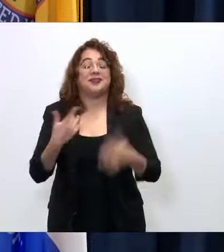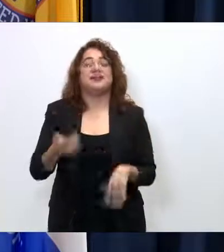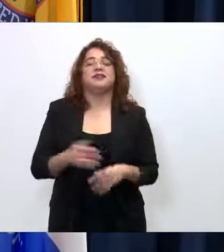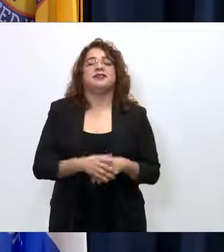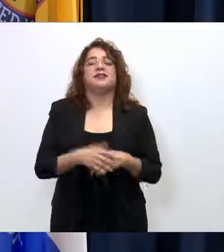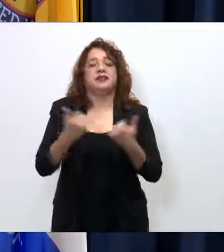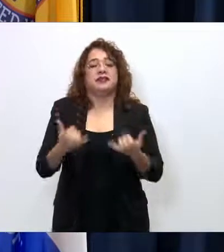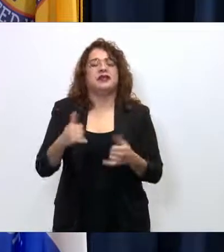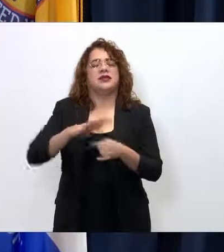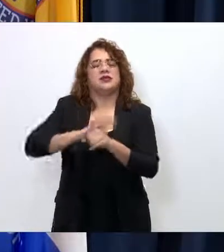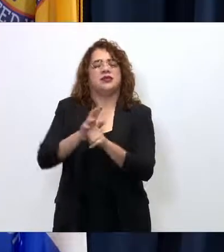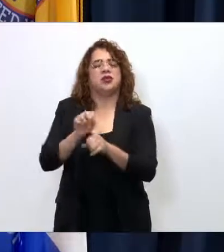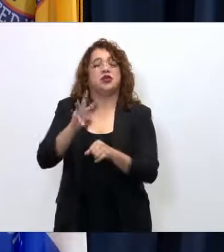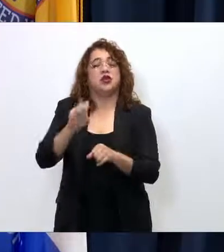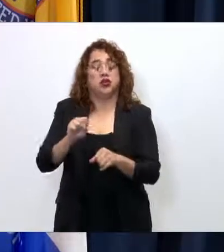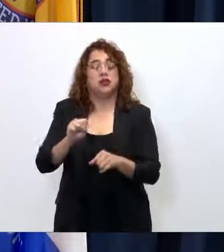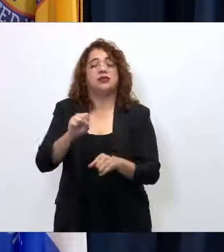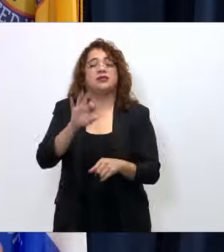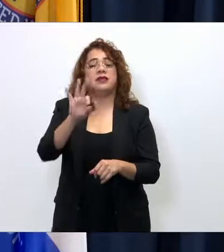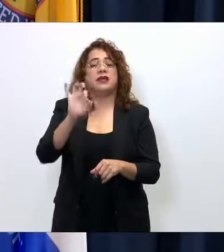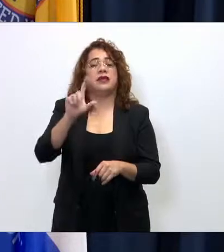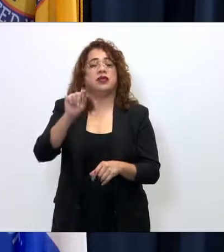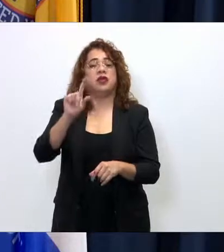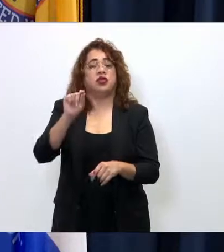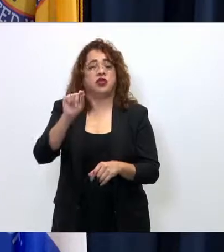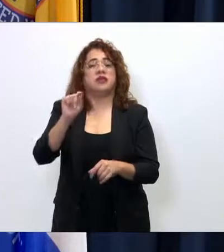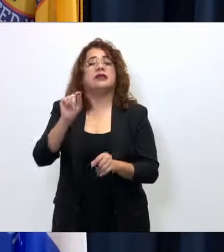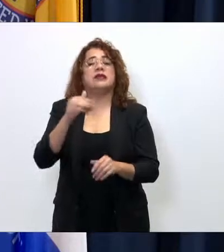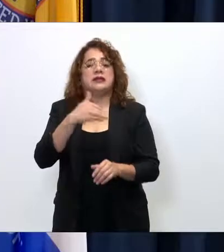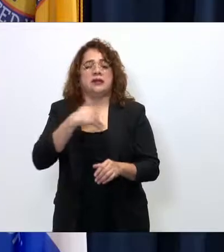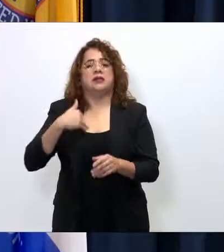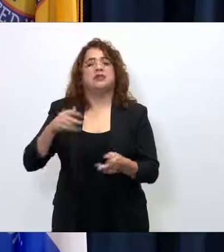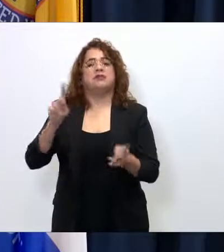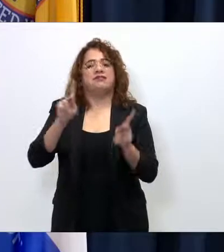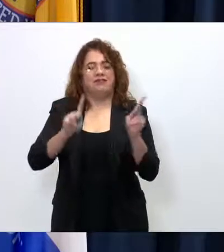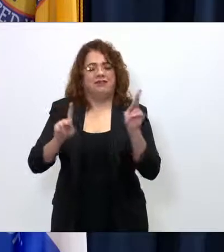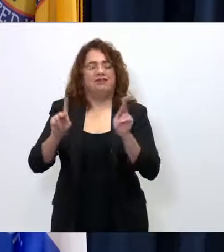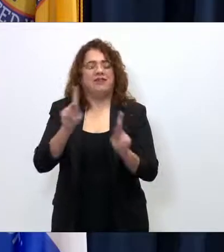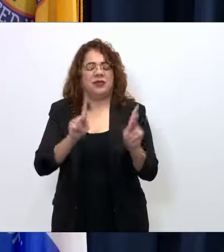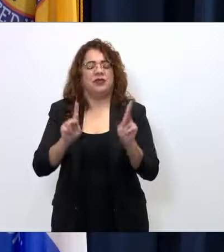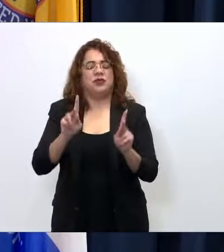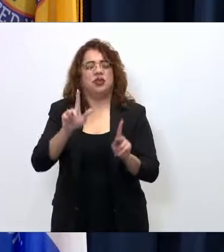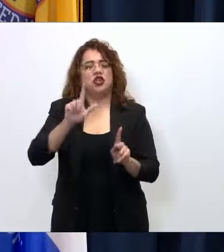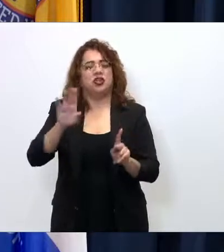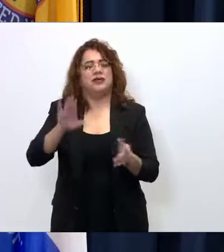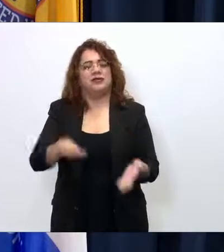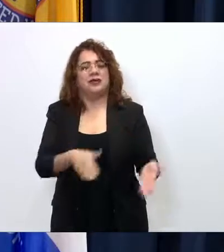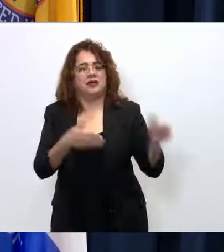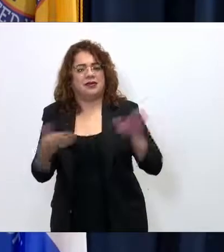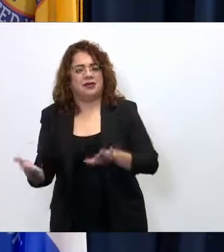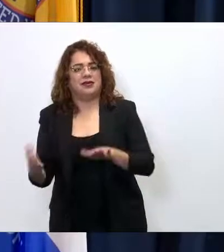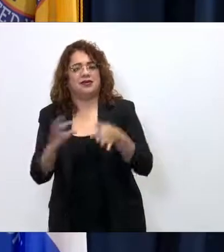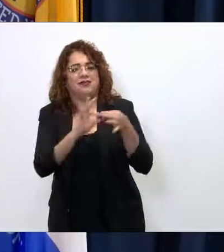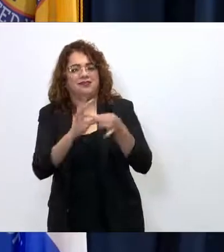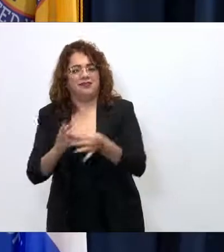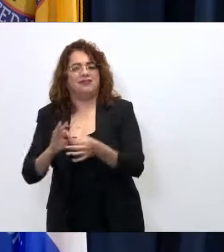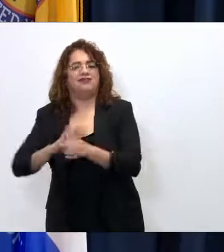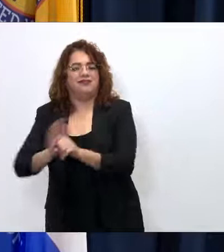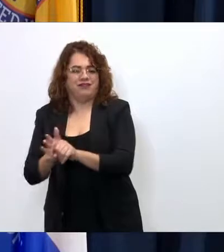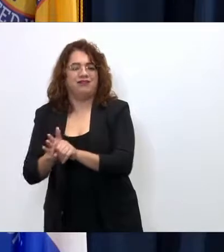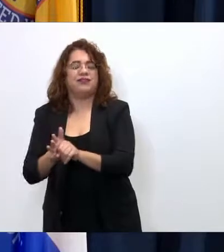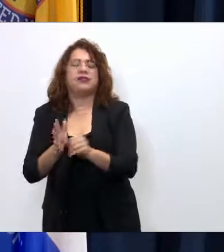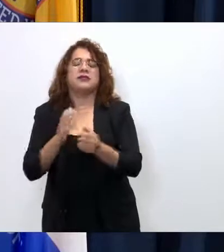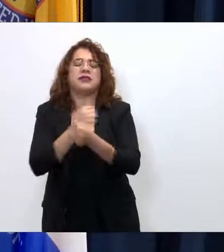920 members of our city now to COVID-19. That is a very large number, and our love and prayer go to